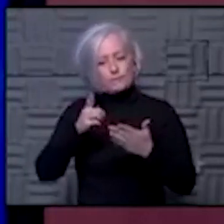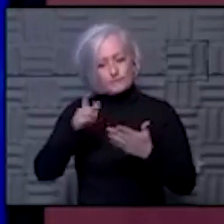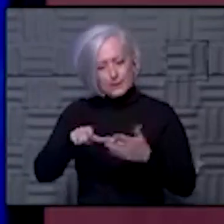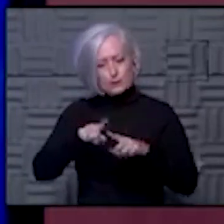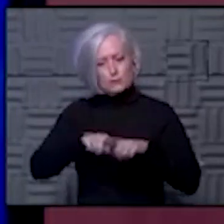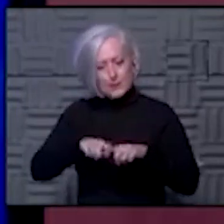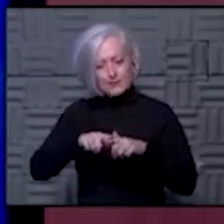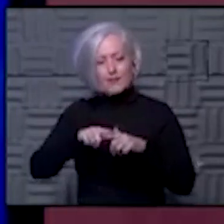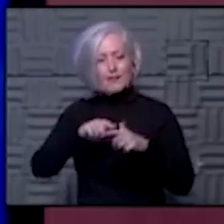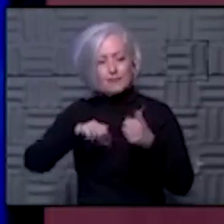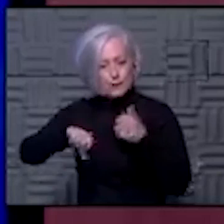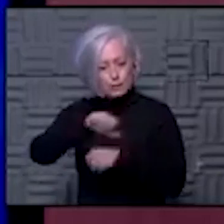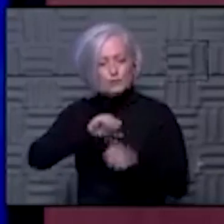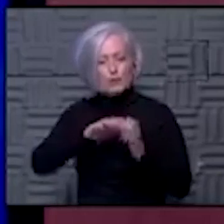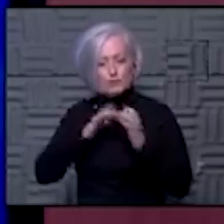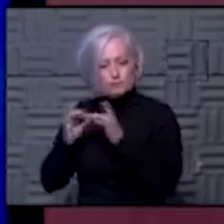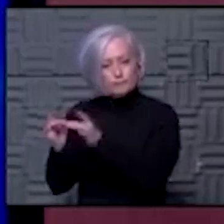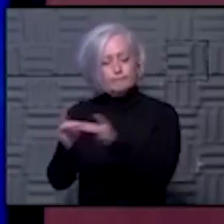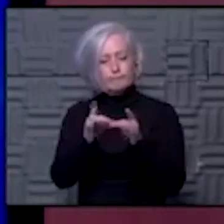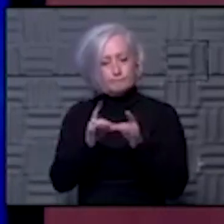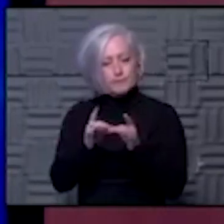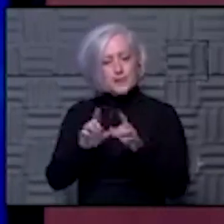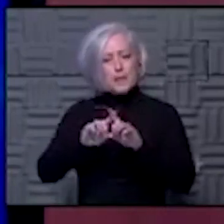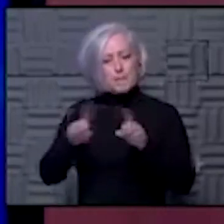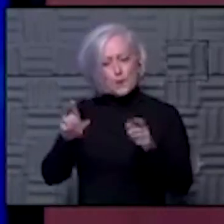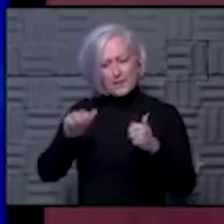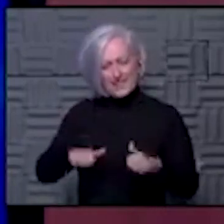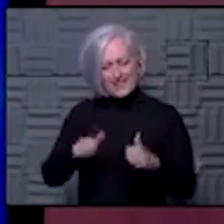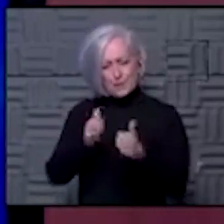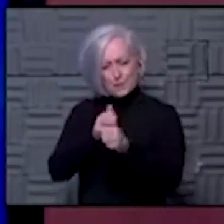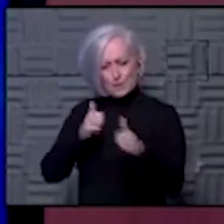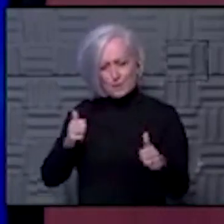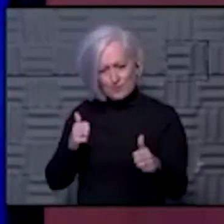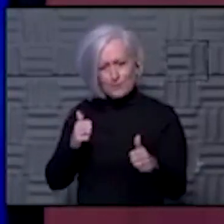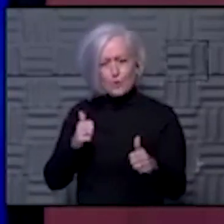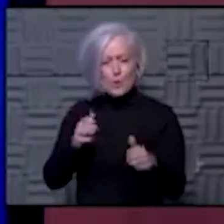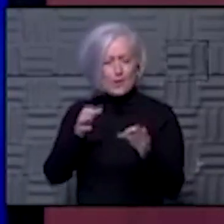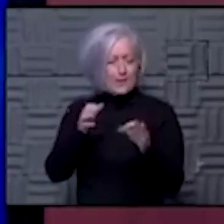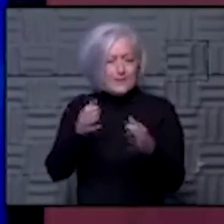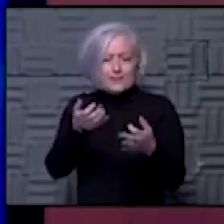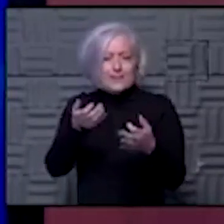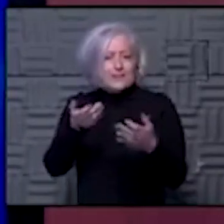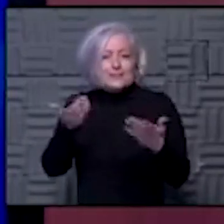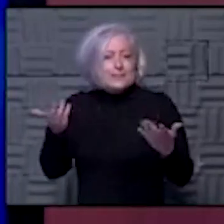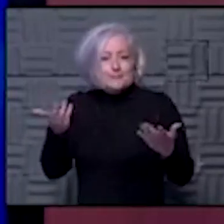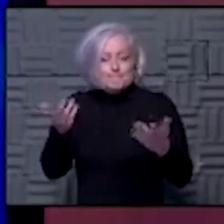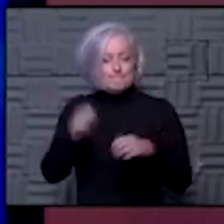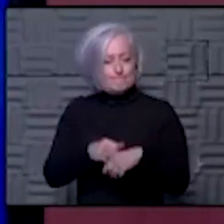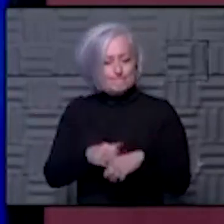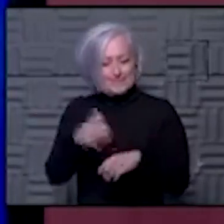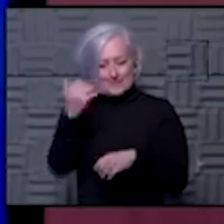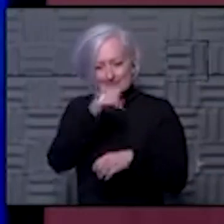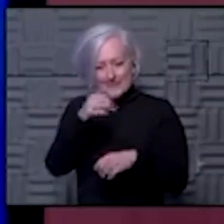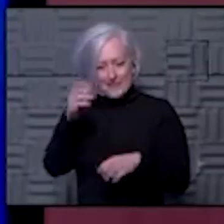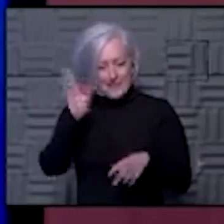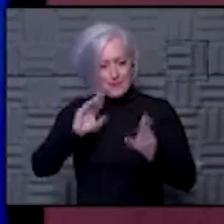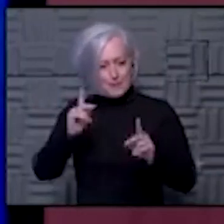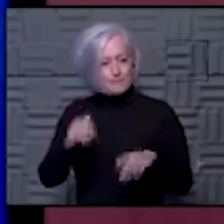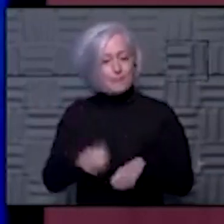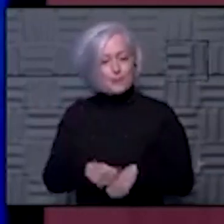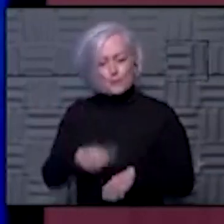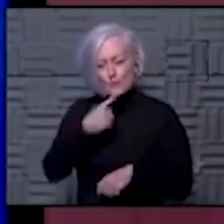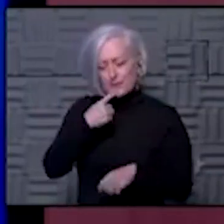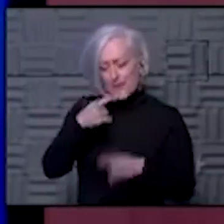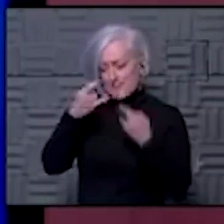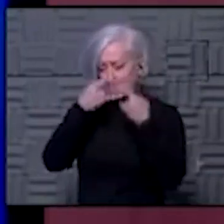simple logic and truth. And it's odd to me because it's a fool's wisdom that takes us on a journey that says masks don't work when